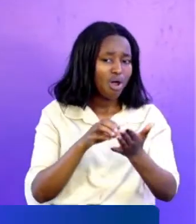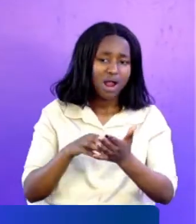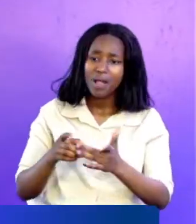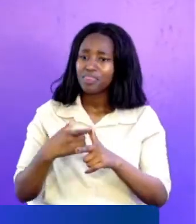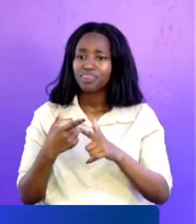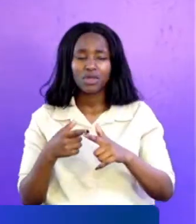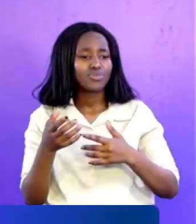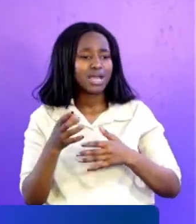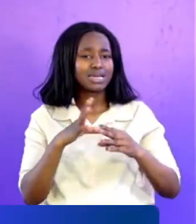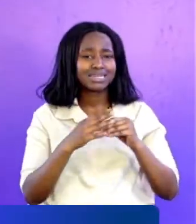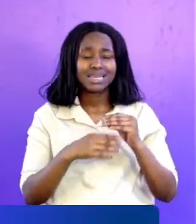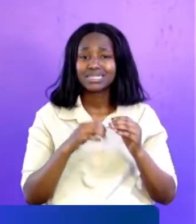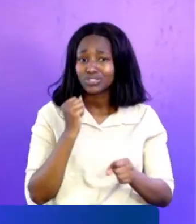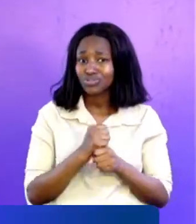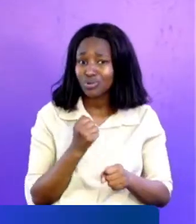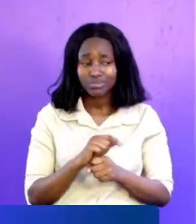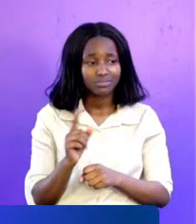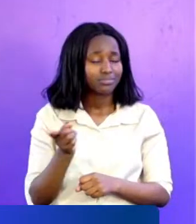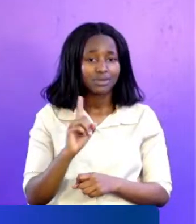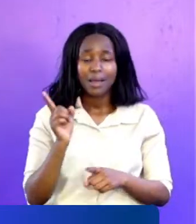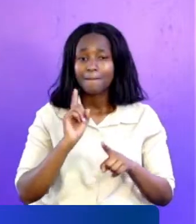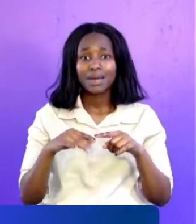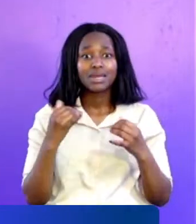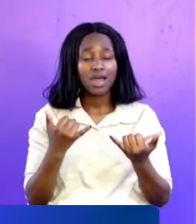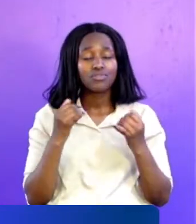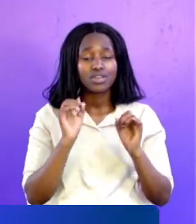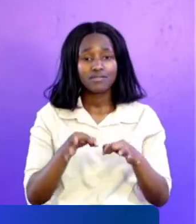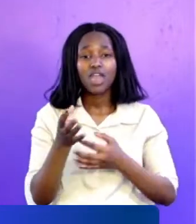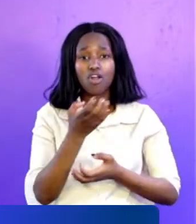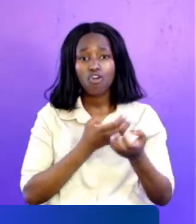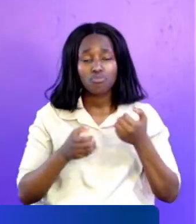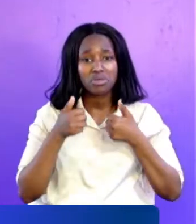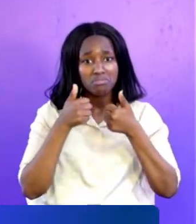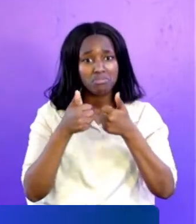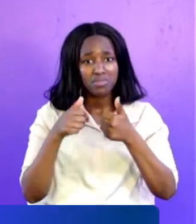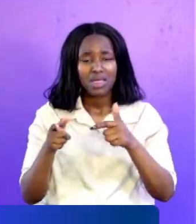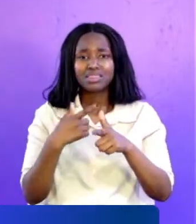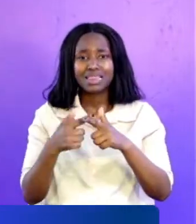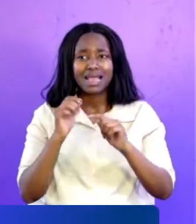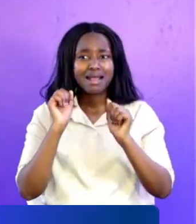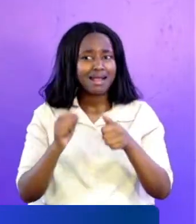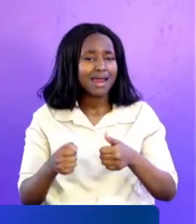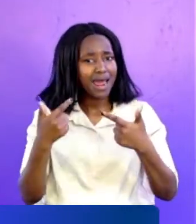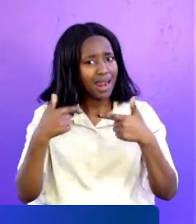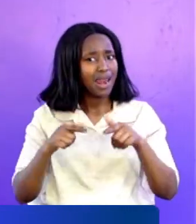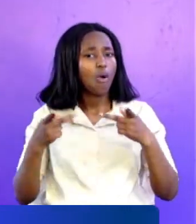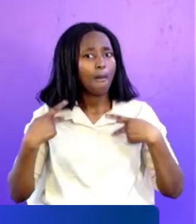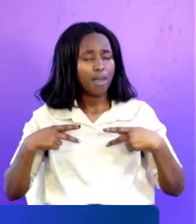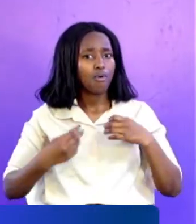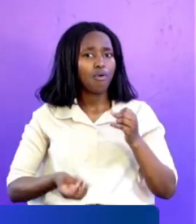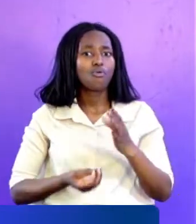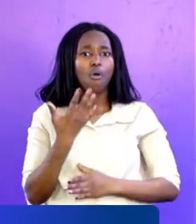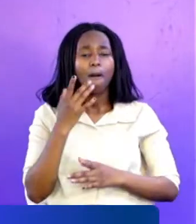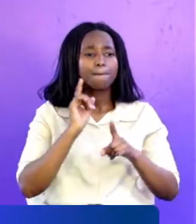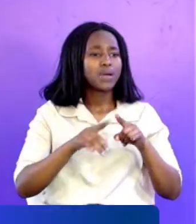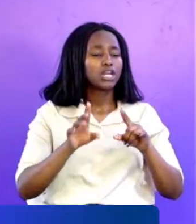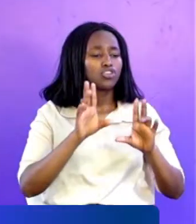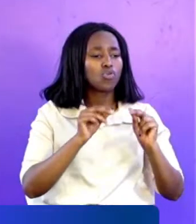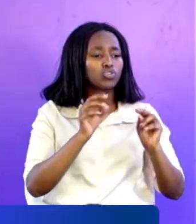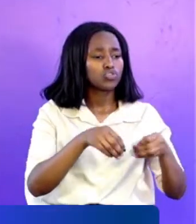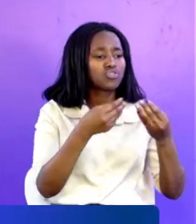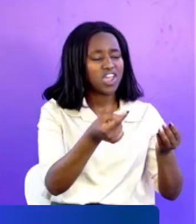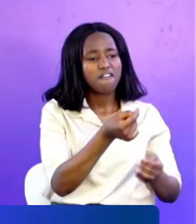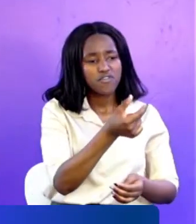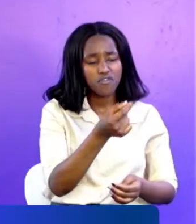vibrant, isn't it? The economy can employ more people than giving a few people jobs to deny the masses.